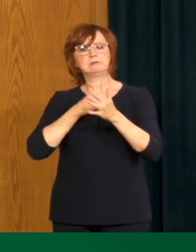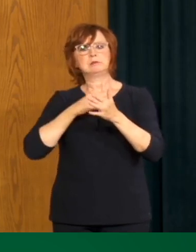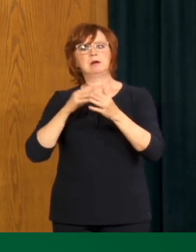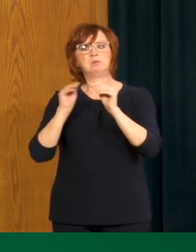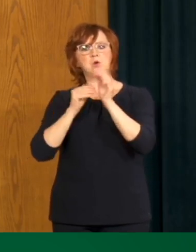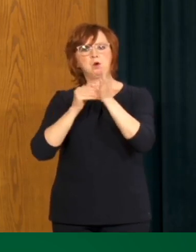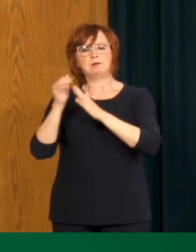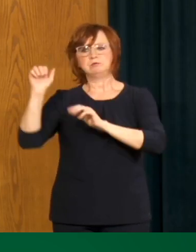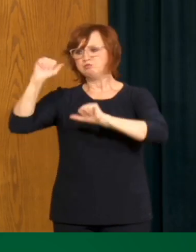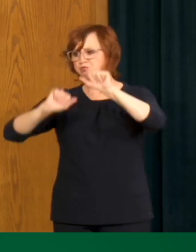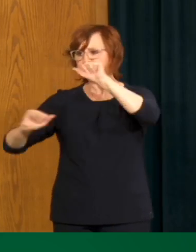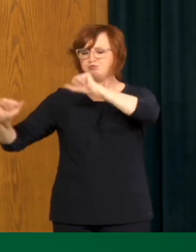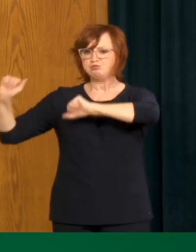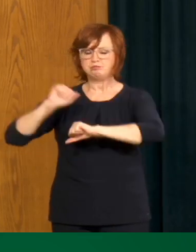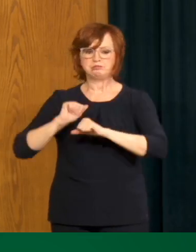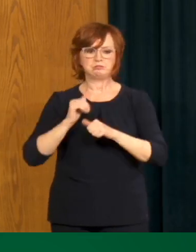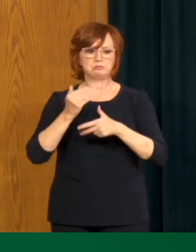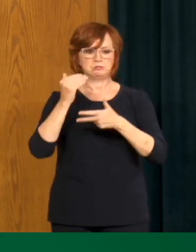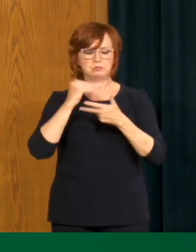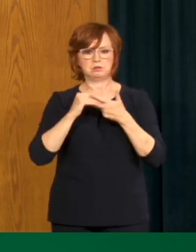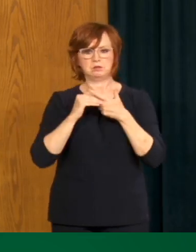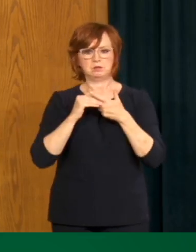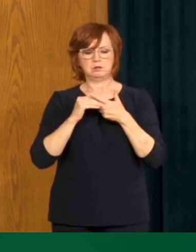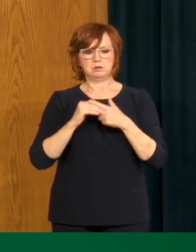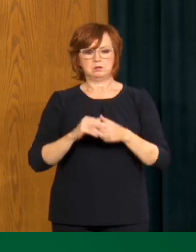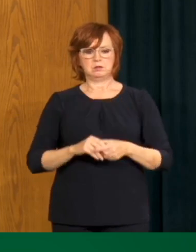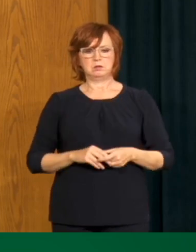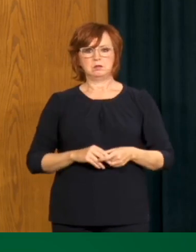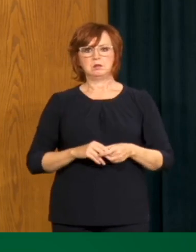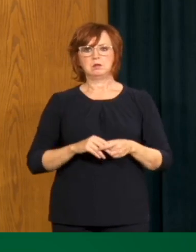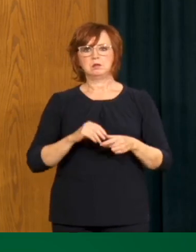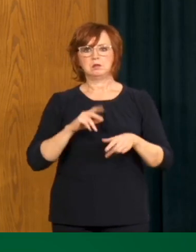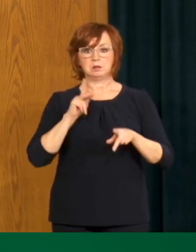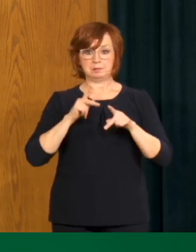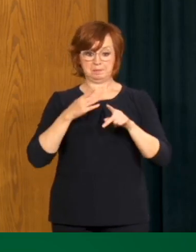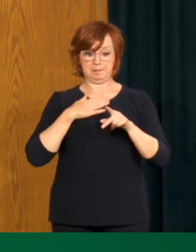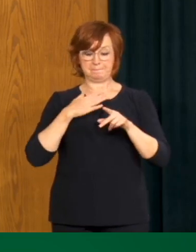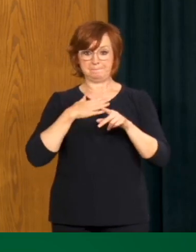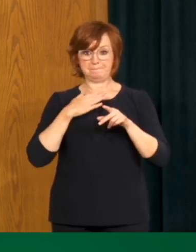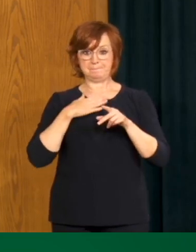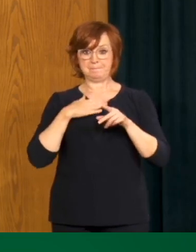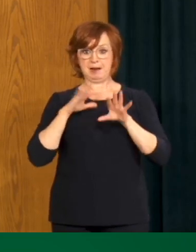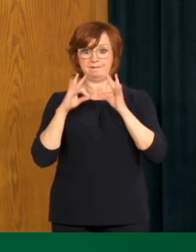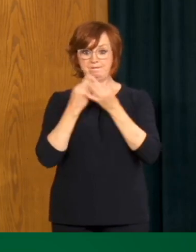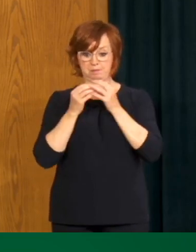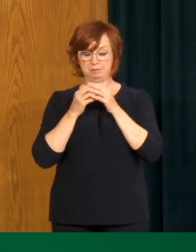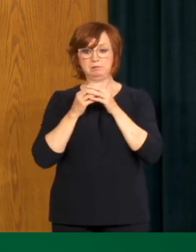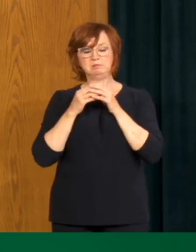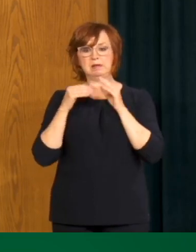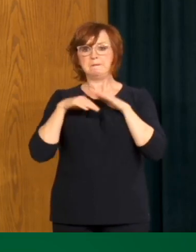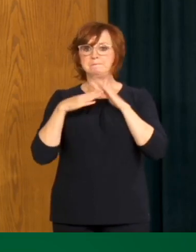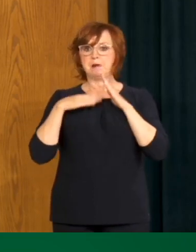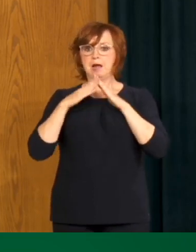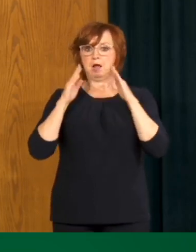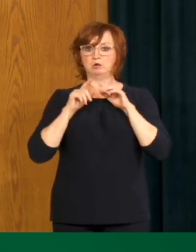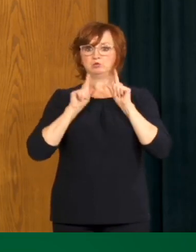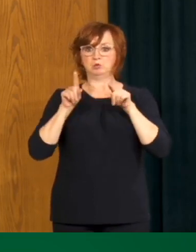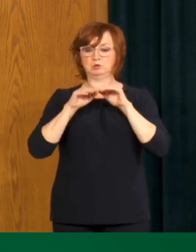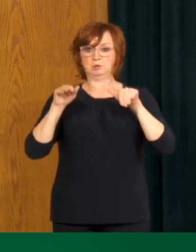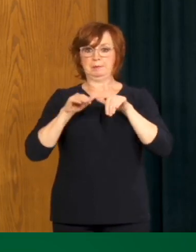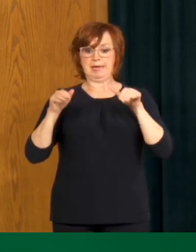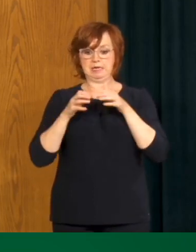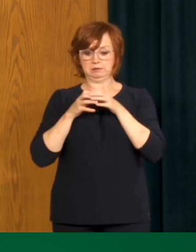with your close household members or friends who are part of your bubble, obviously you can be closer than 2 meters, but not that, otherwise